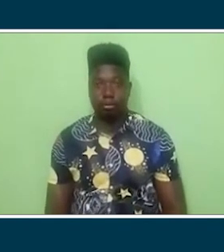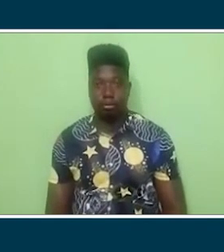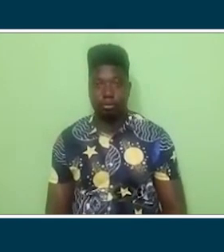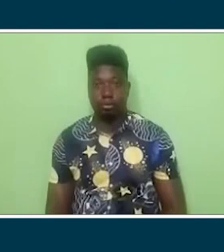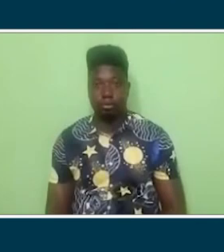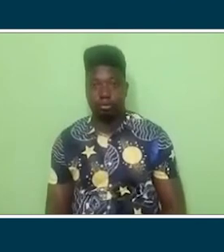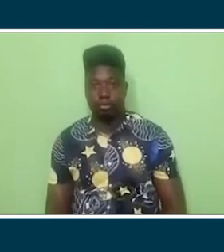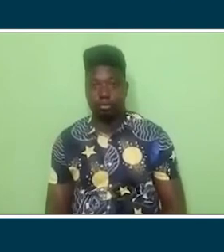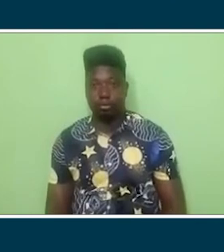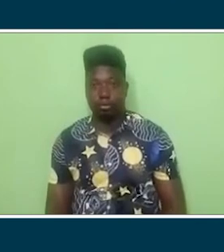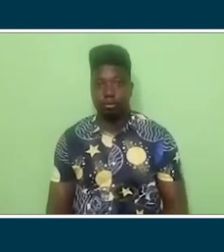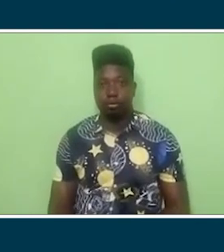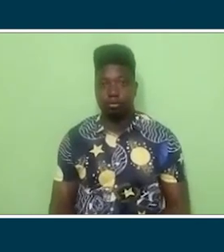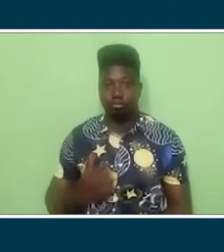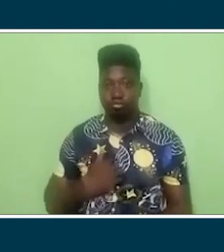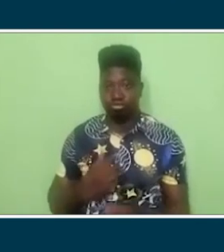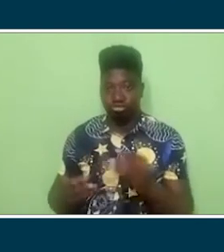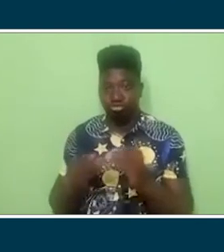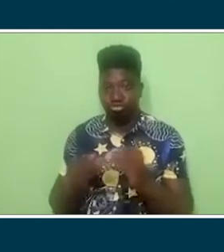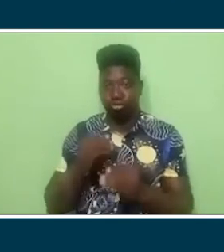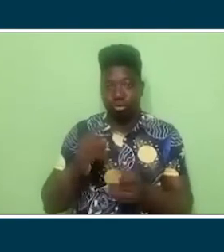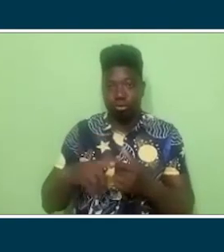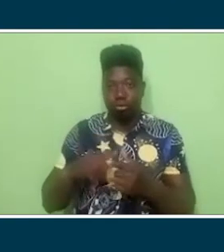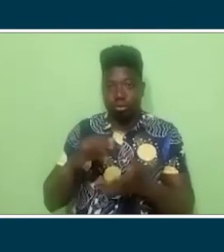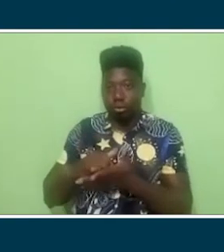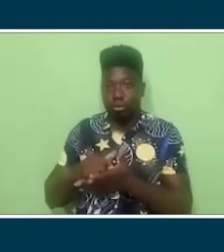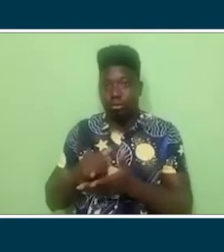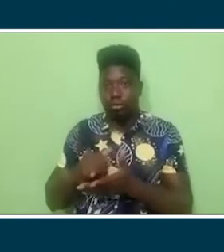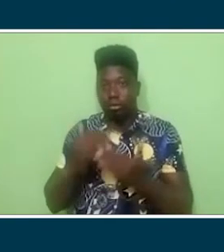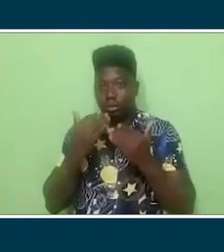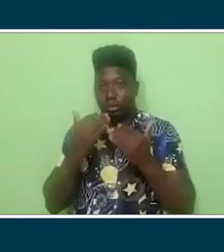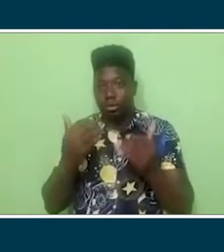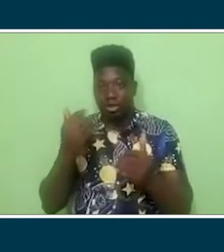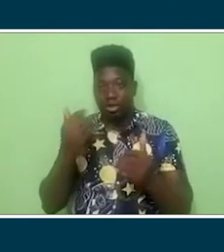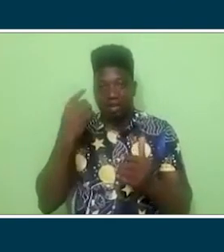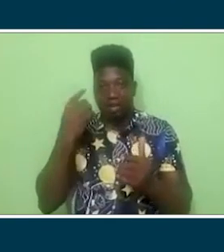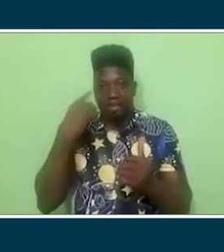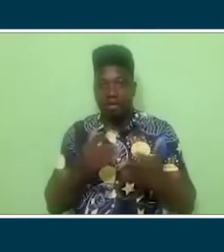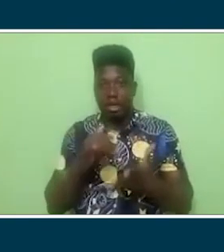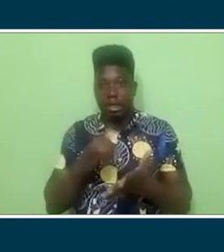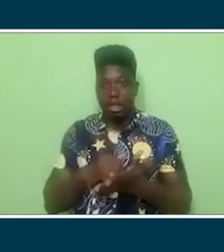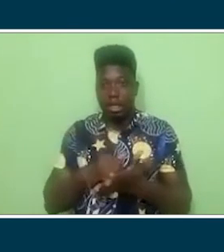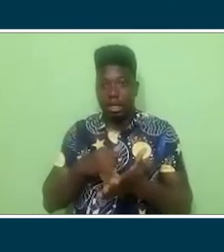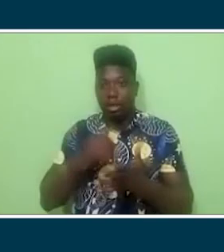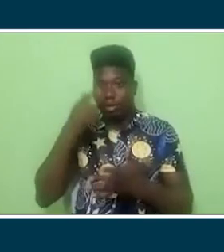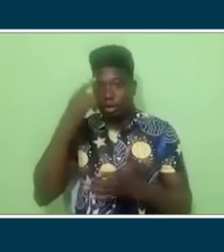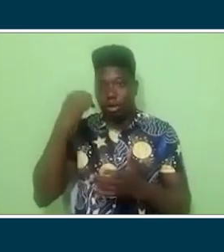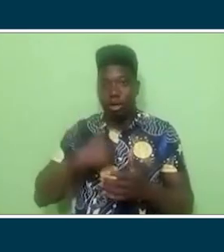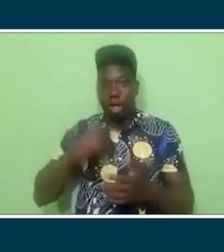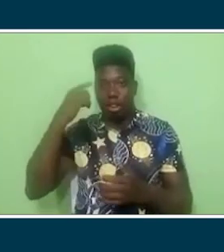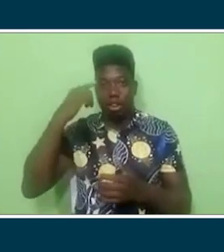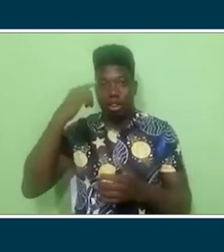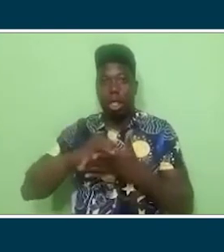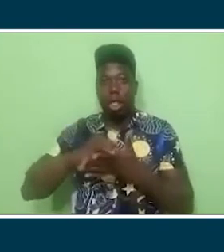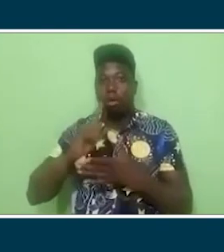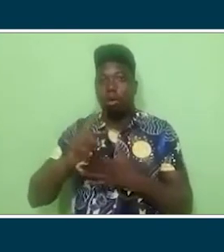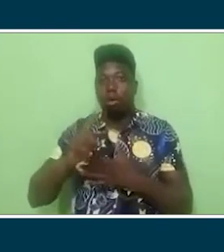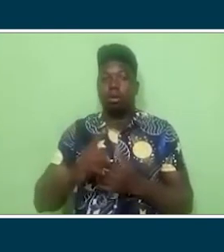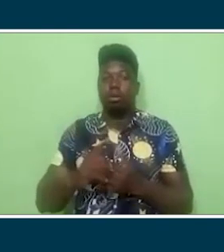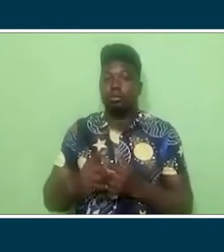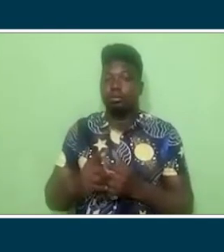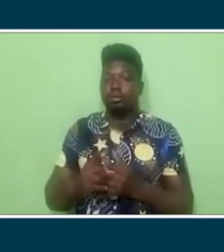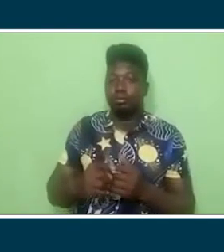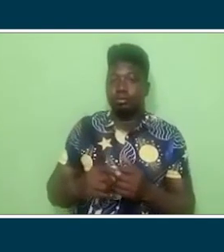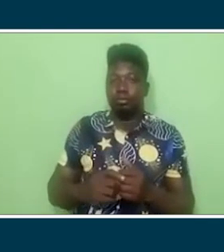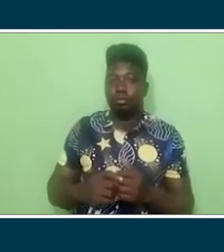didn't mention, which is like, the reason why I said cancel culture is a result of emotional immaturity is